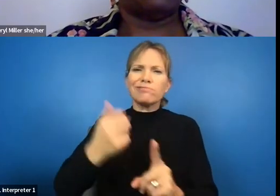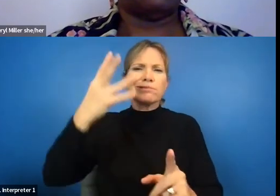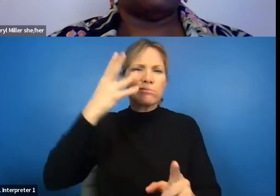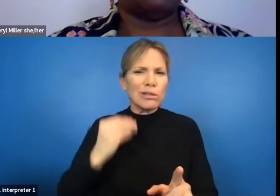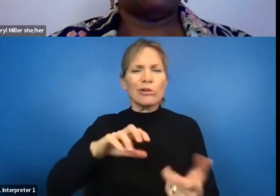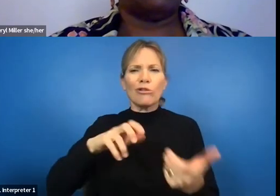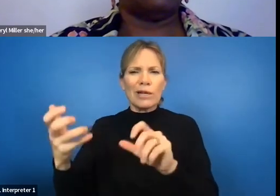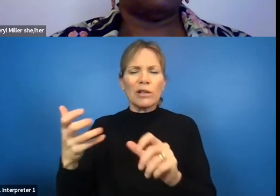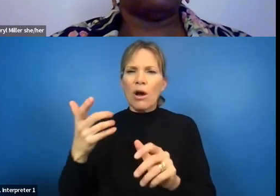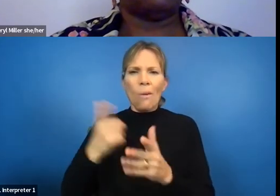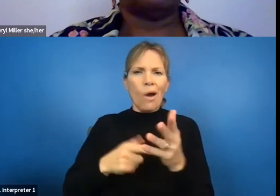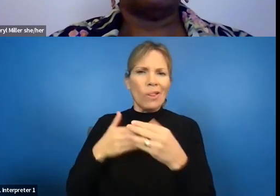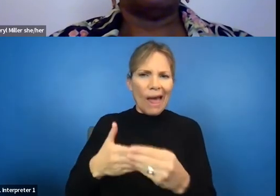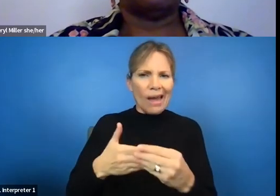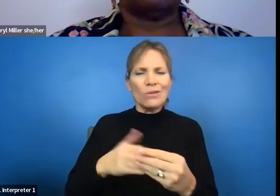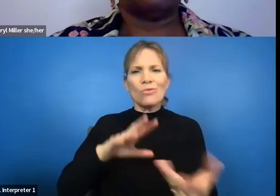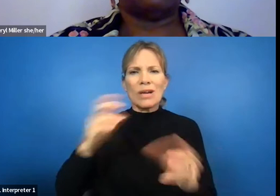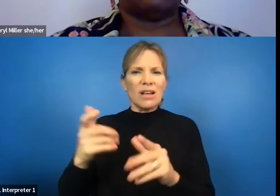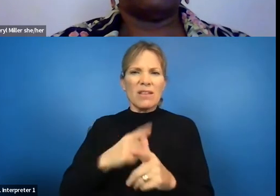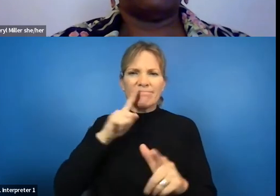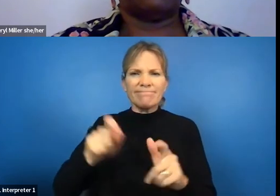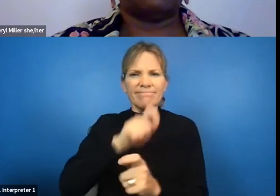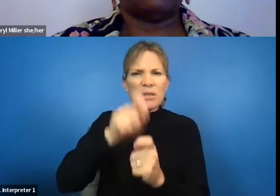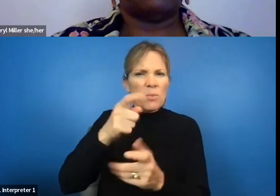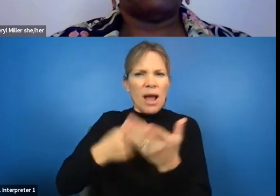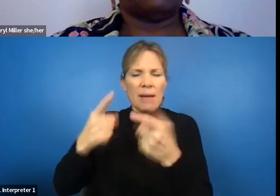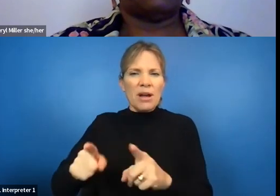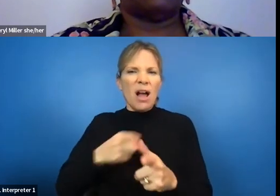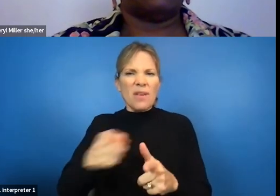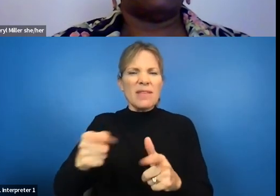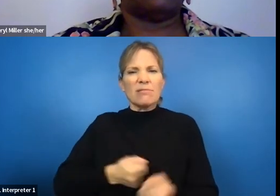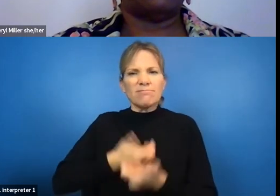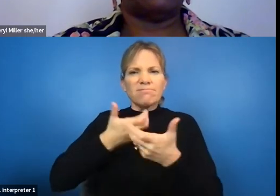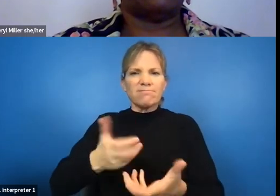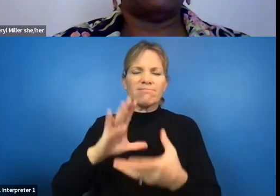what led them to that crisis and what actually happened, and allowed them to talk about